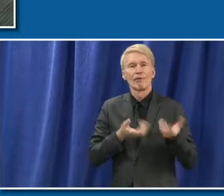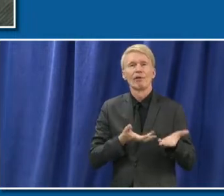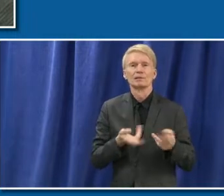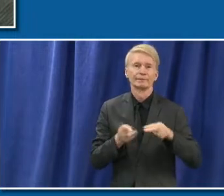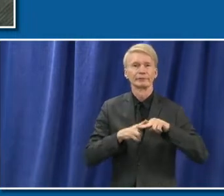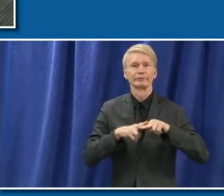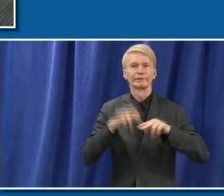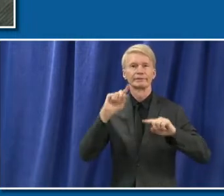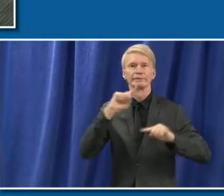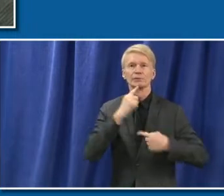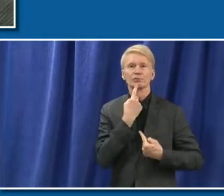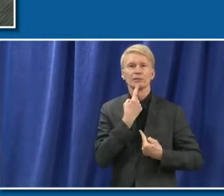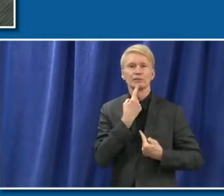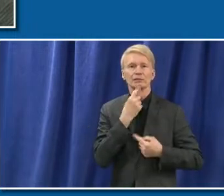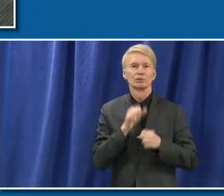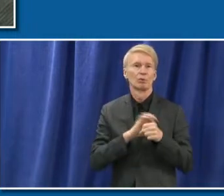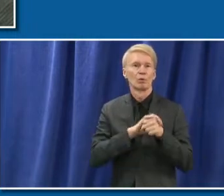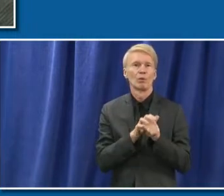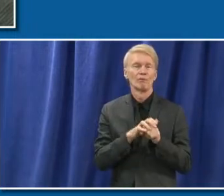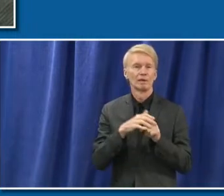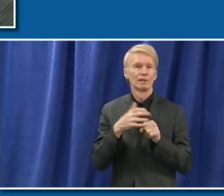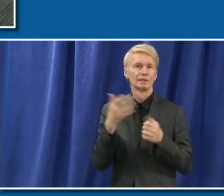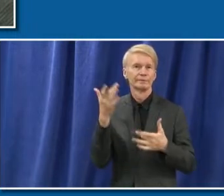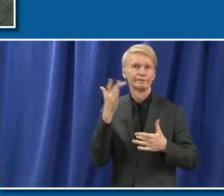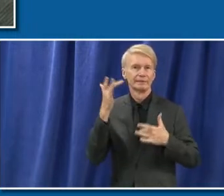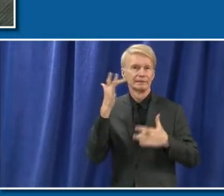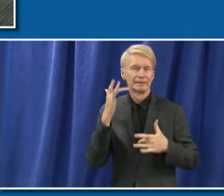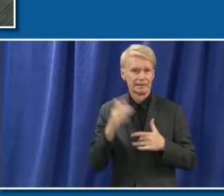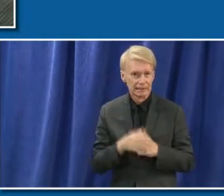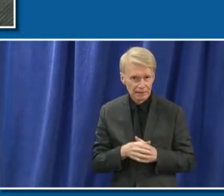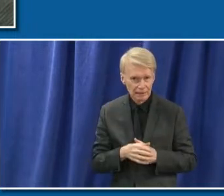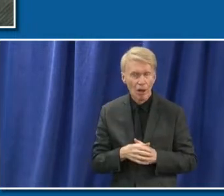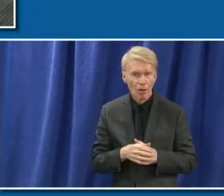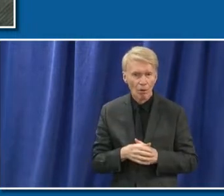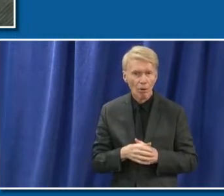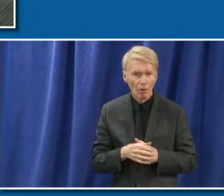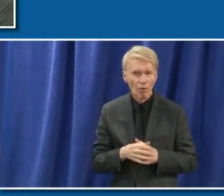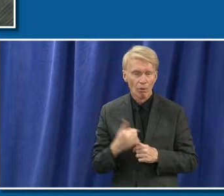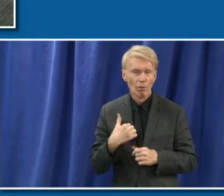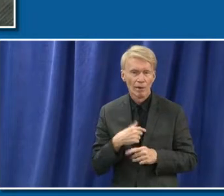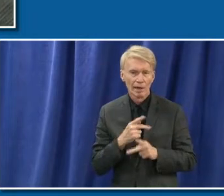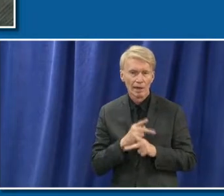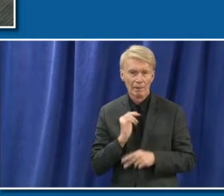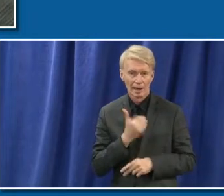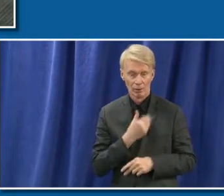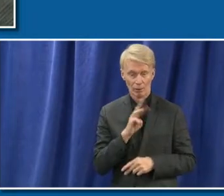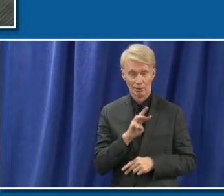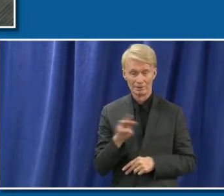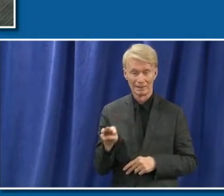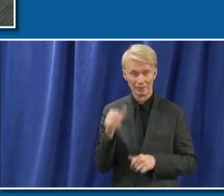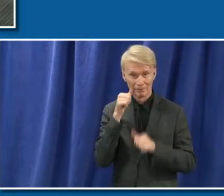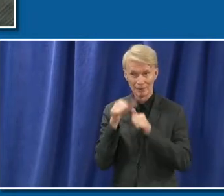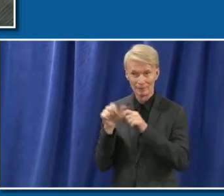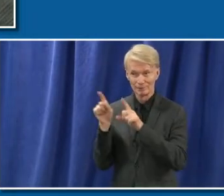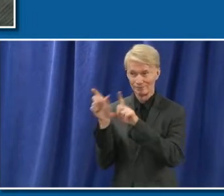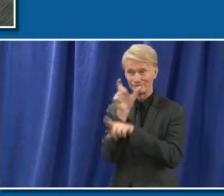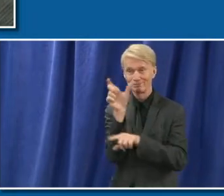for severe COVID-19 disease. And so we will be keeping our website that we highlighted first,